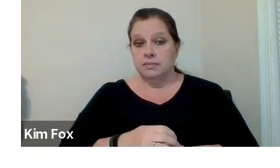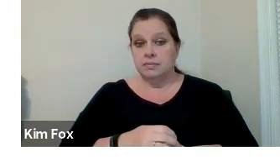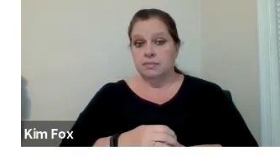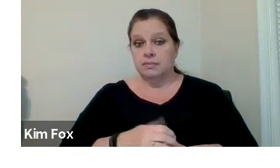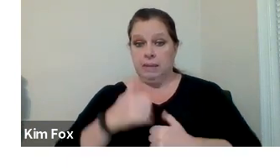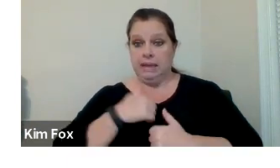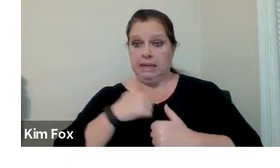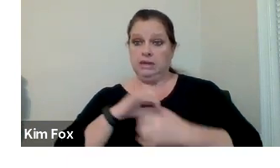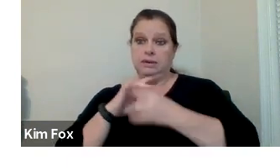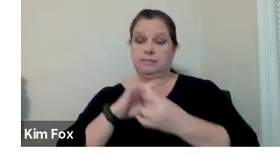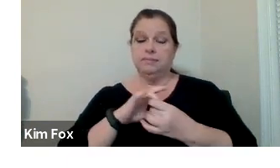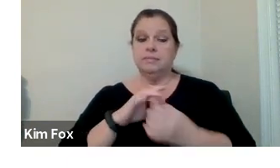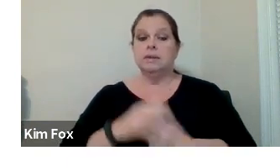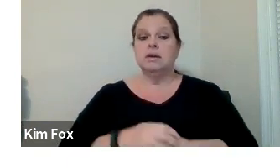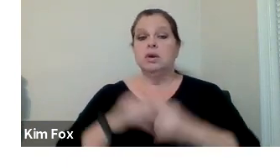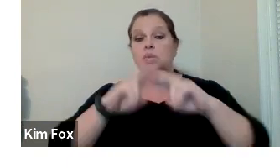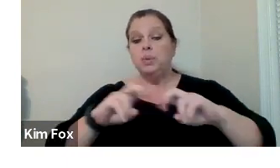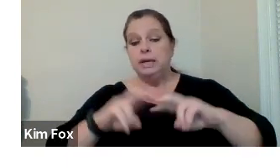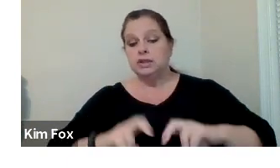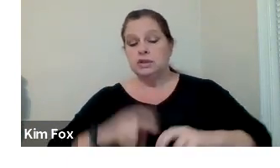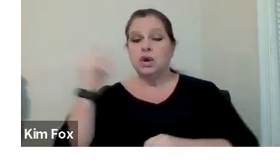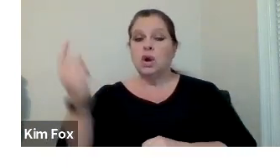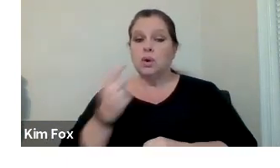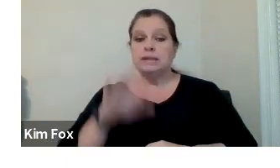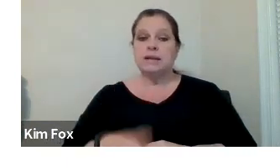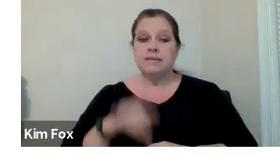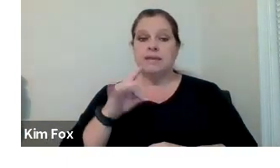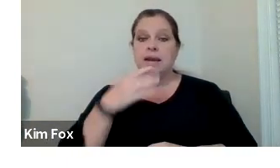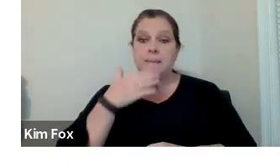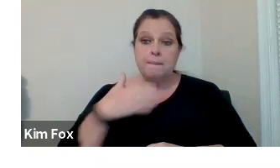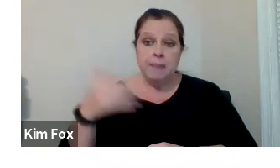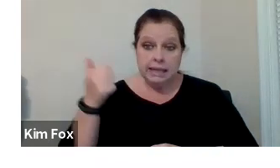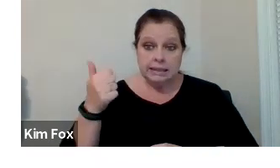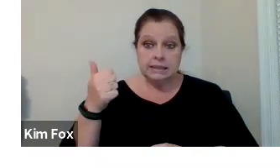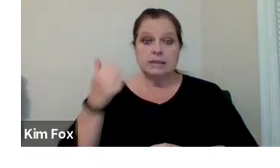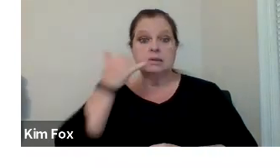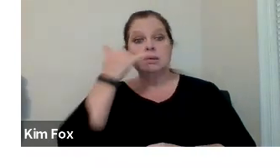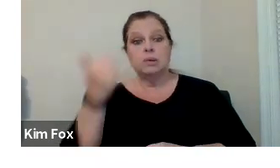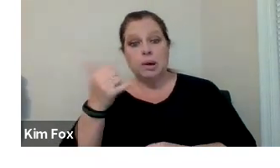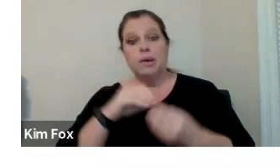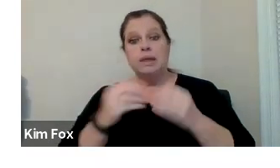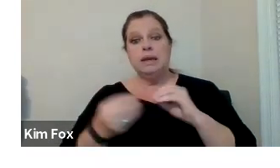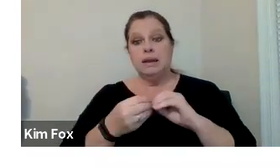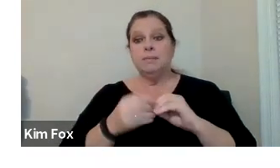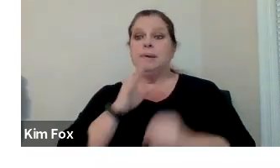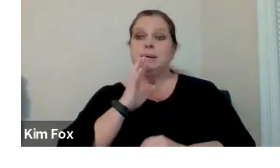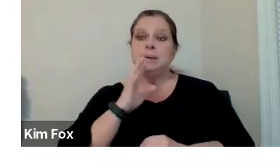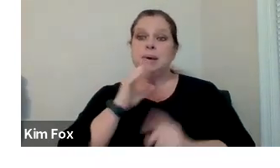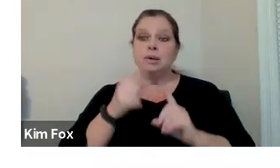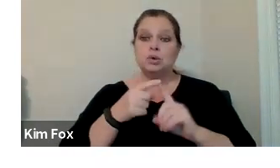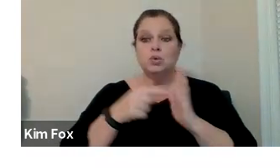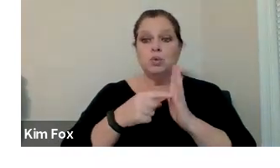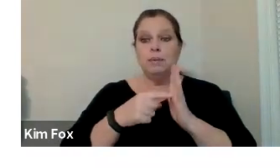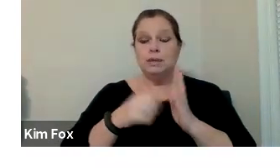using and researching all of this, I've always found it best to call the number and speak to the